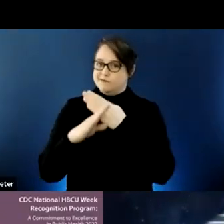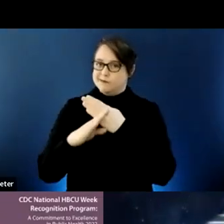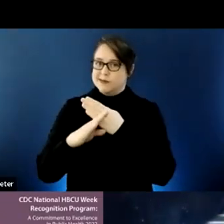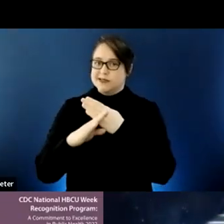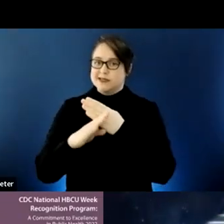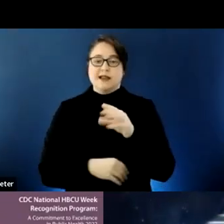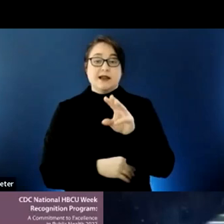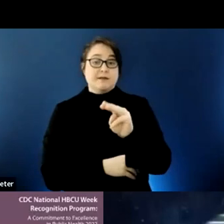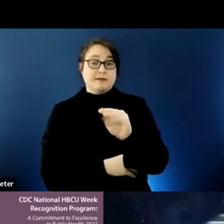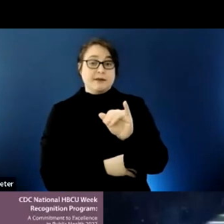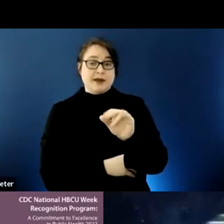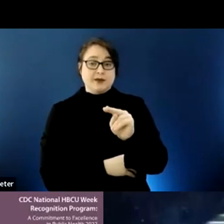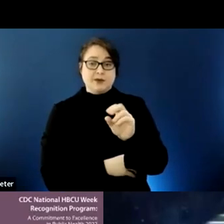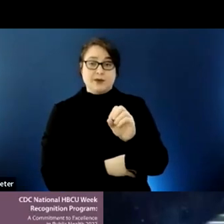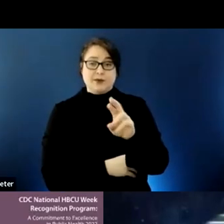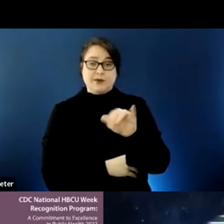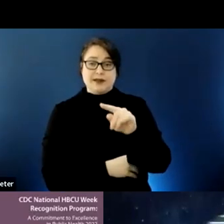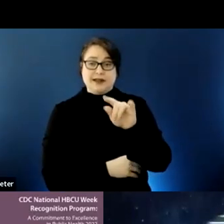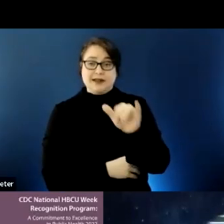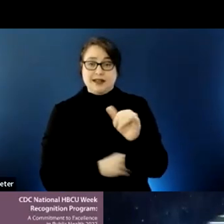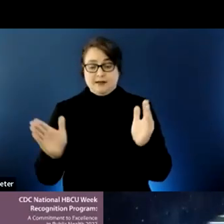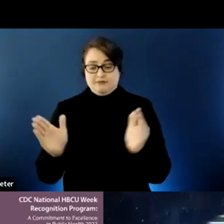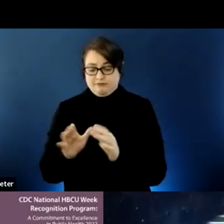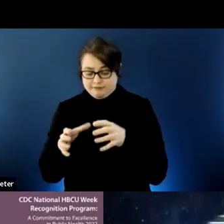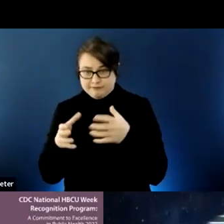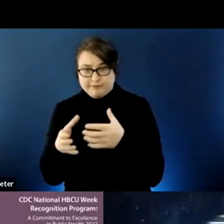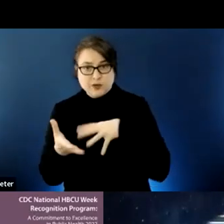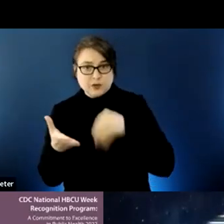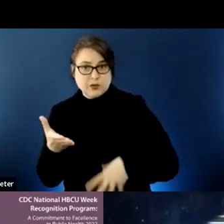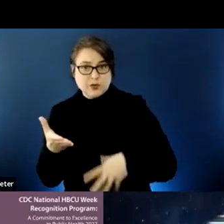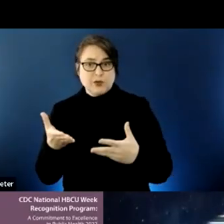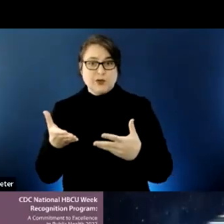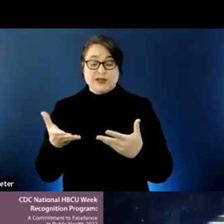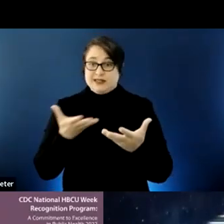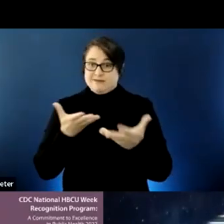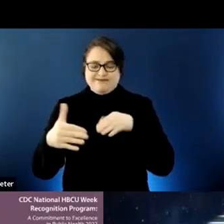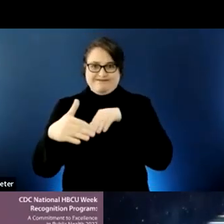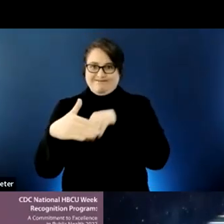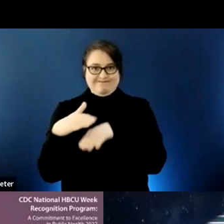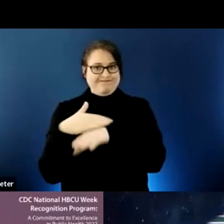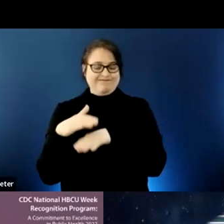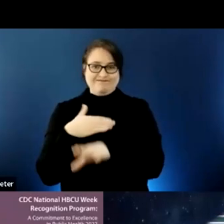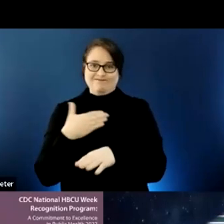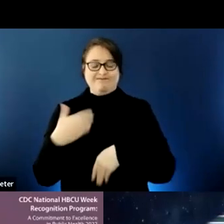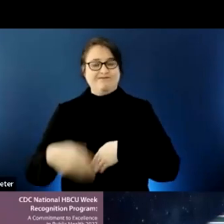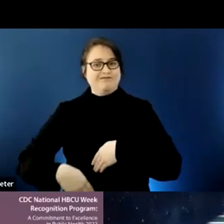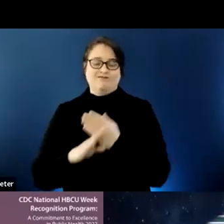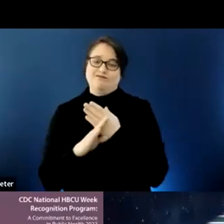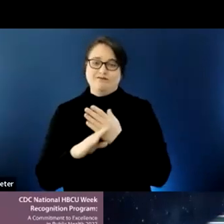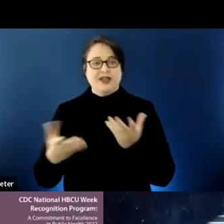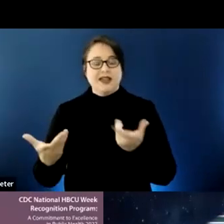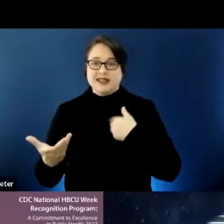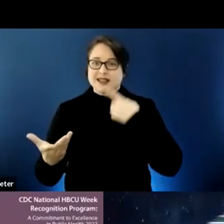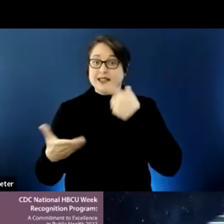receiving information in regards to the CDC or anything of that nature is accessibility. I think accessibility is extremely